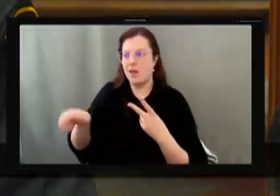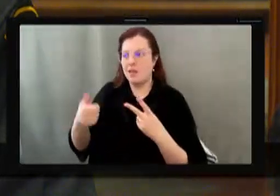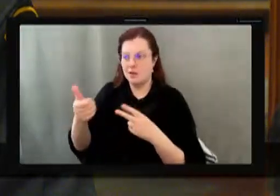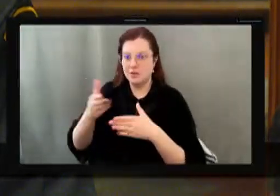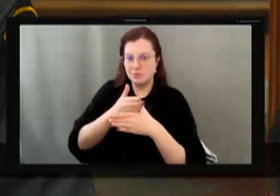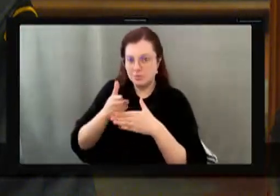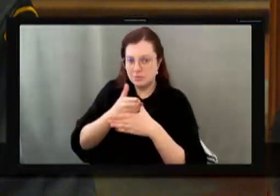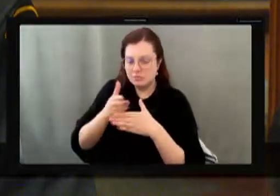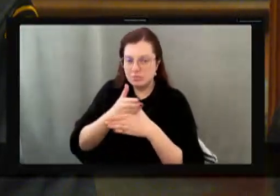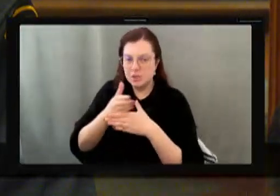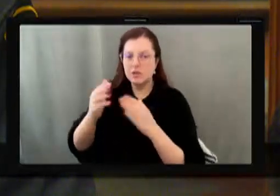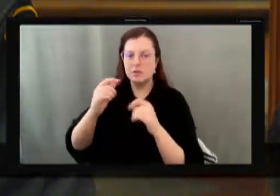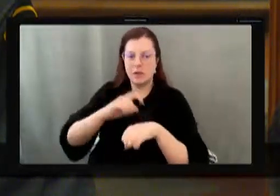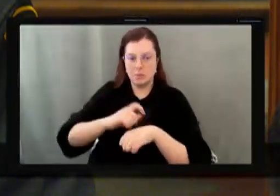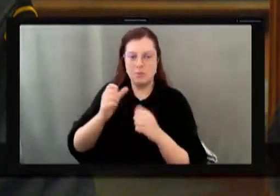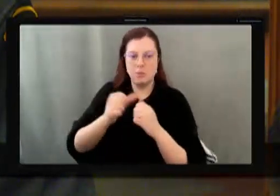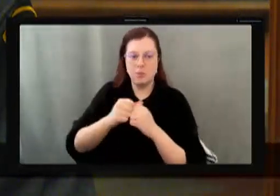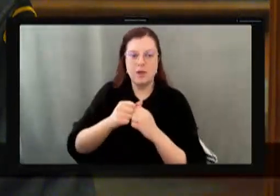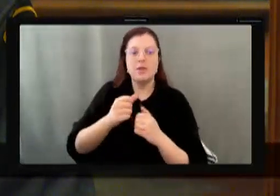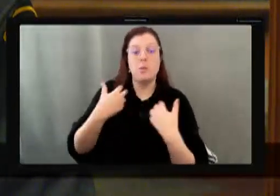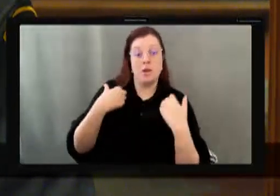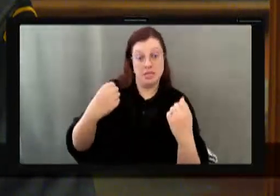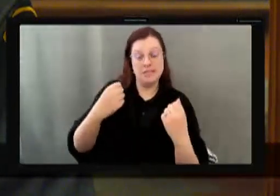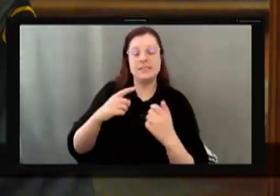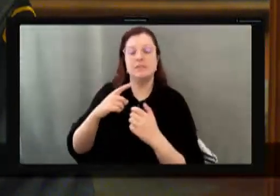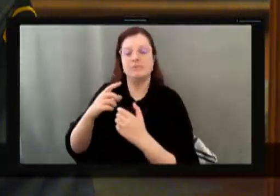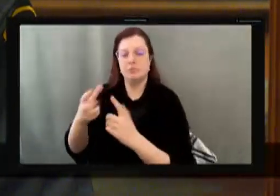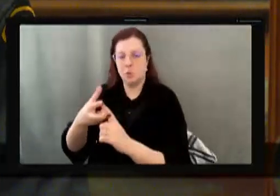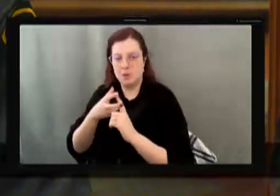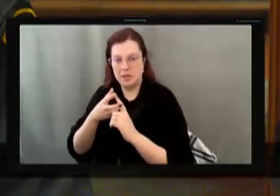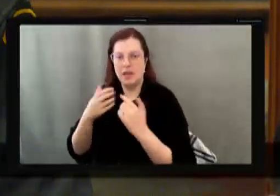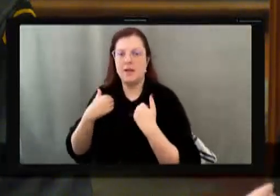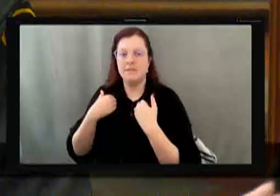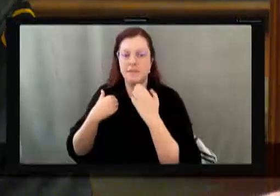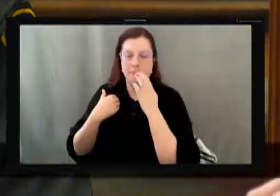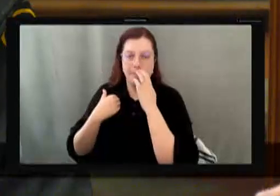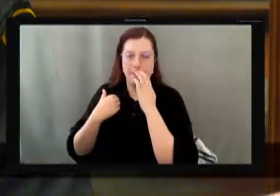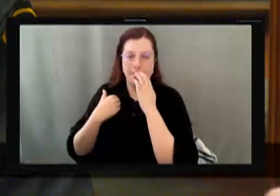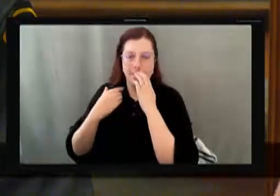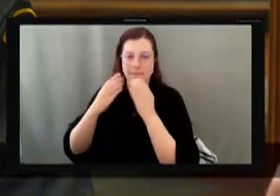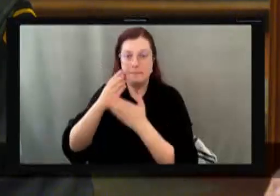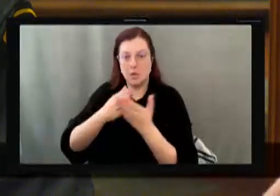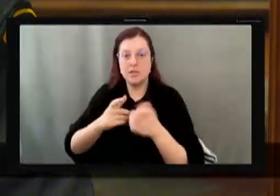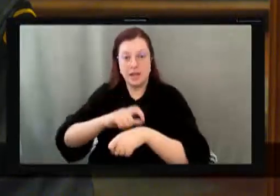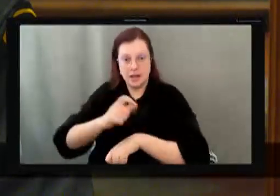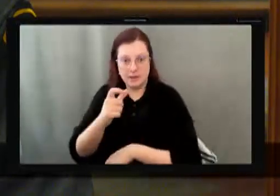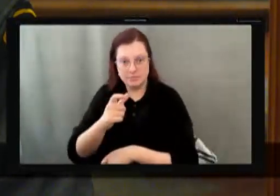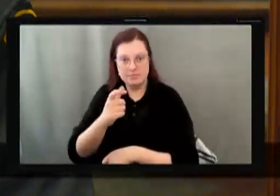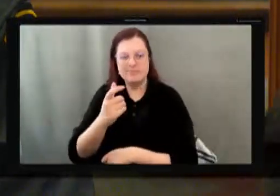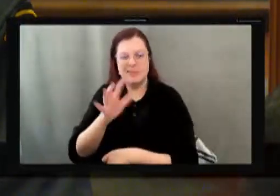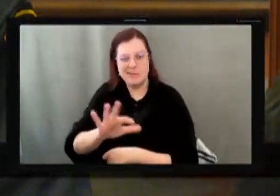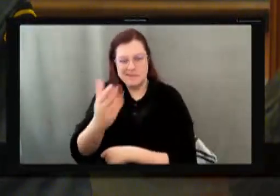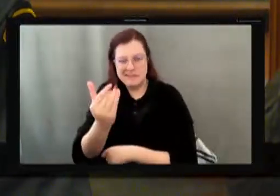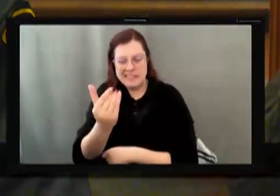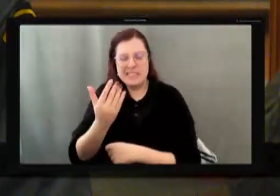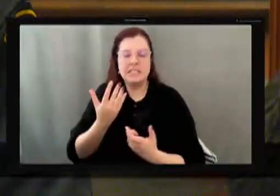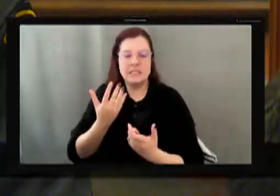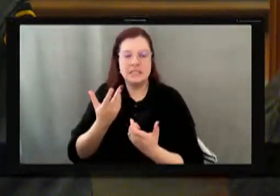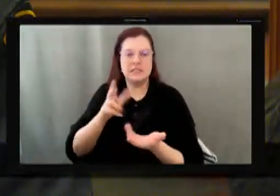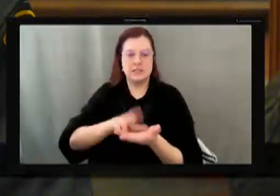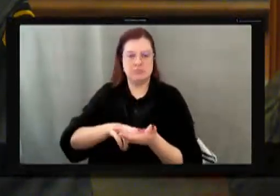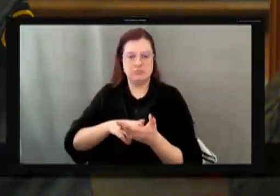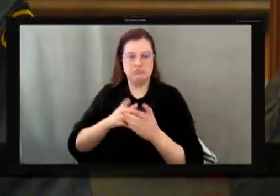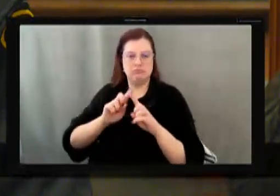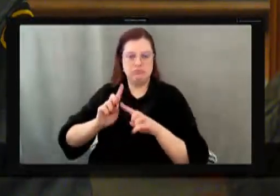initiatives and recruitment. We have around 15 adjunct or part-time recruiters that signed on throughout the Bureau,